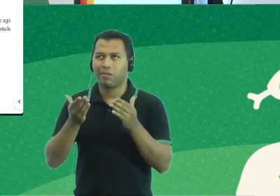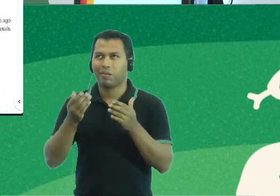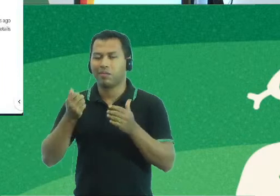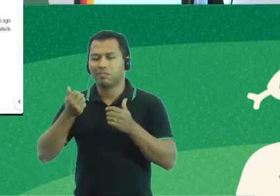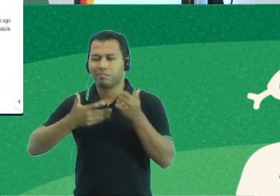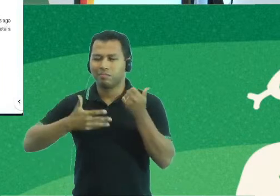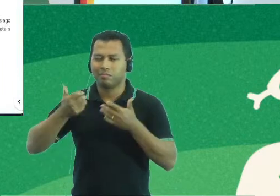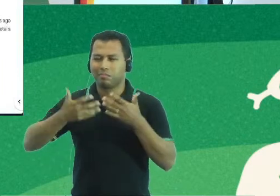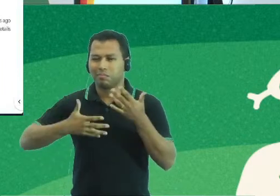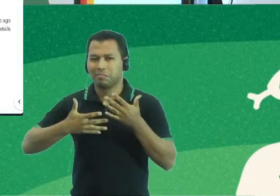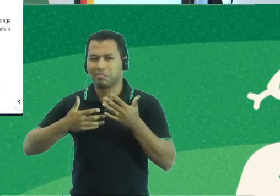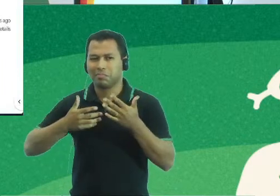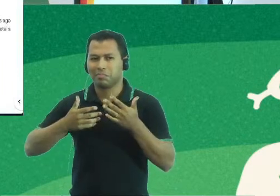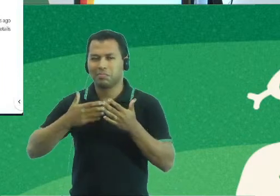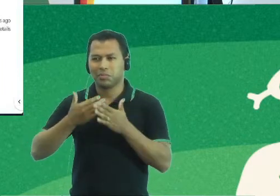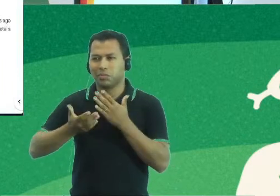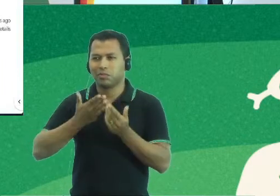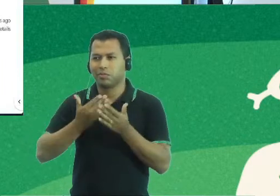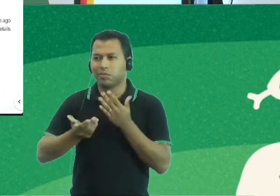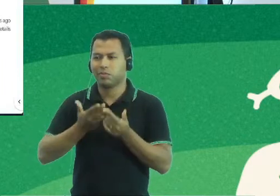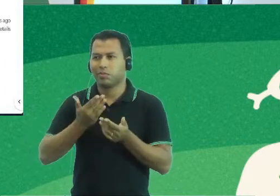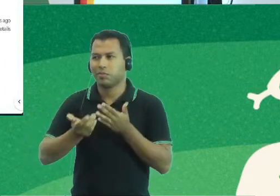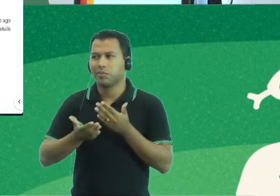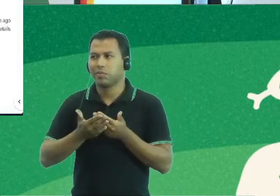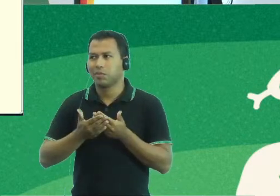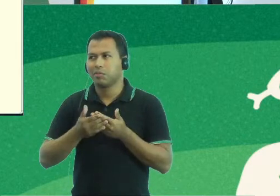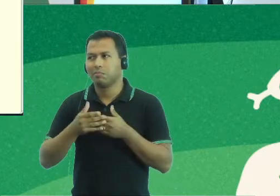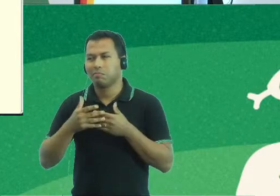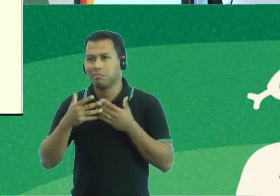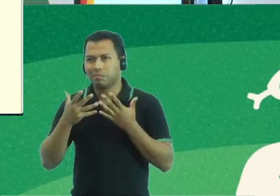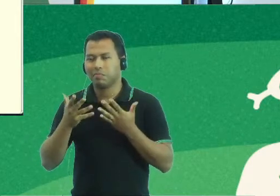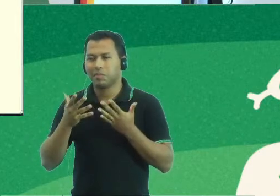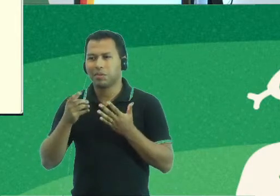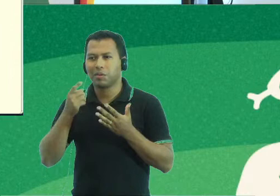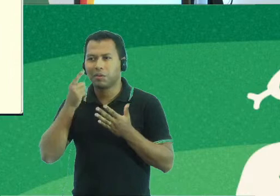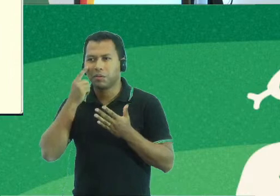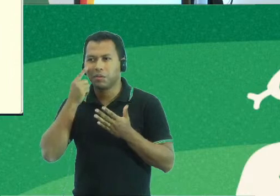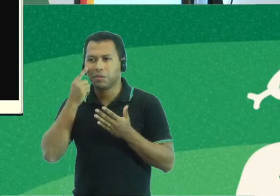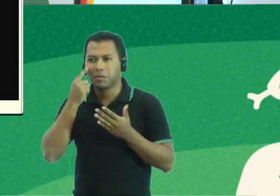I got another 10 minutes, so we can fix this within the next 10 minutes.